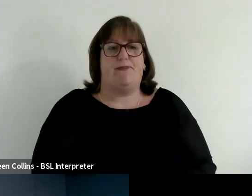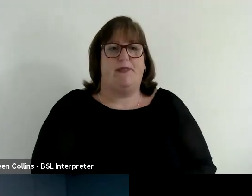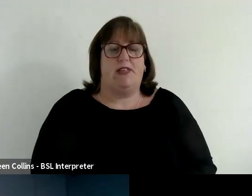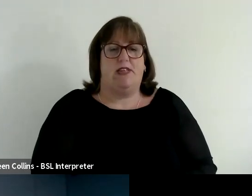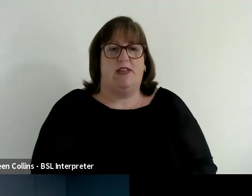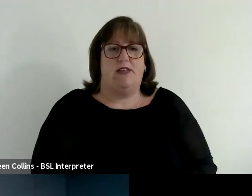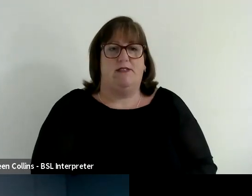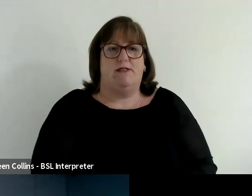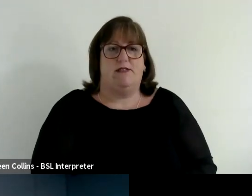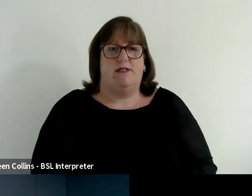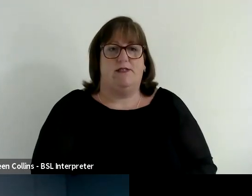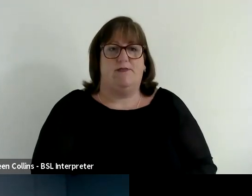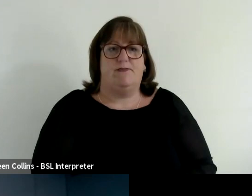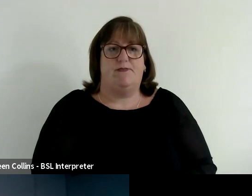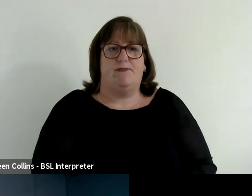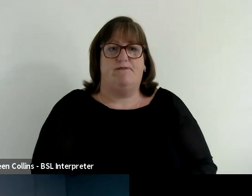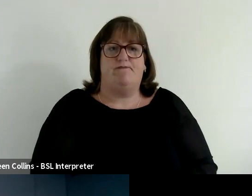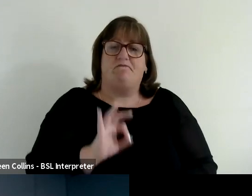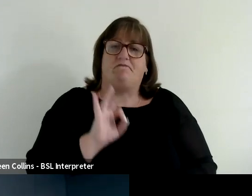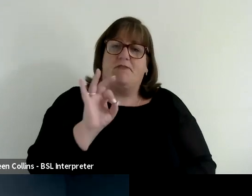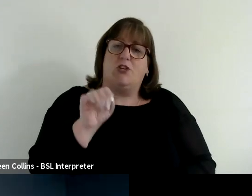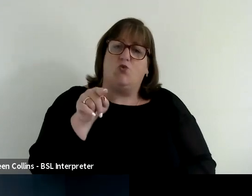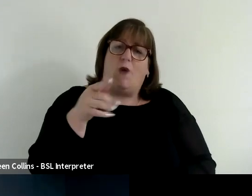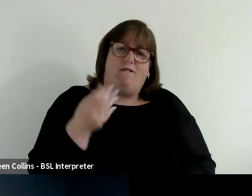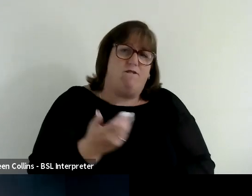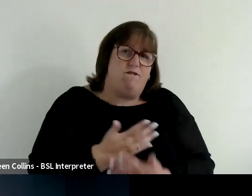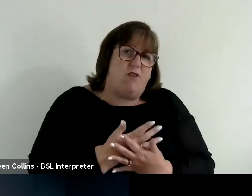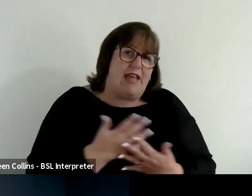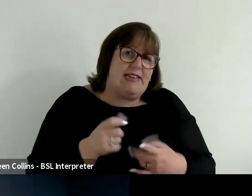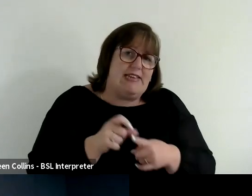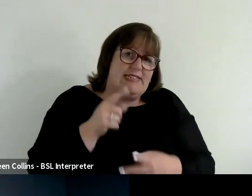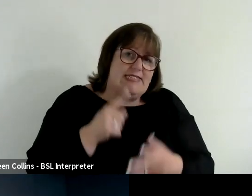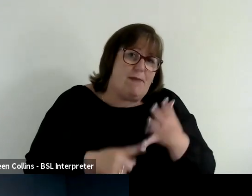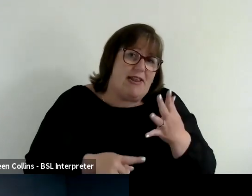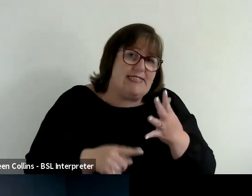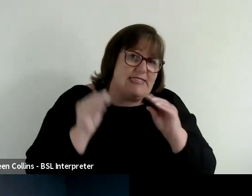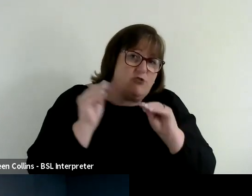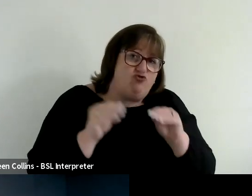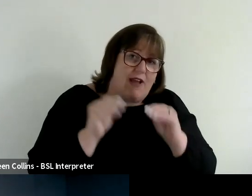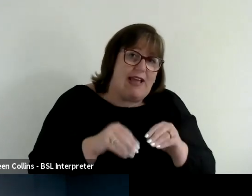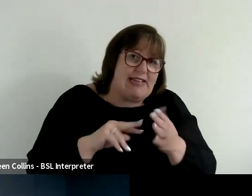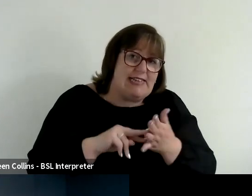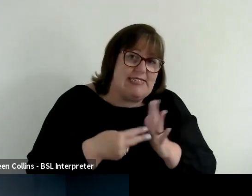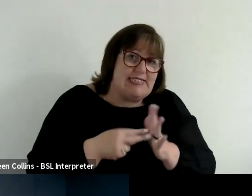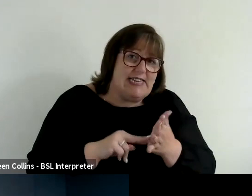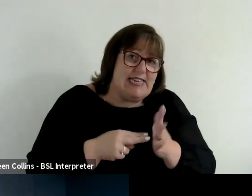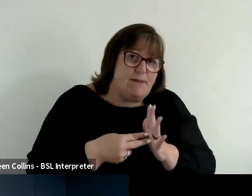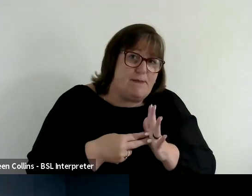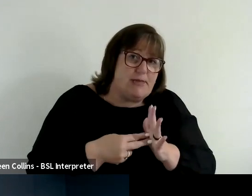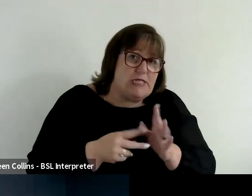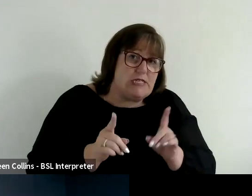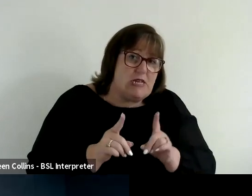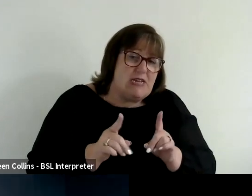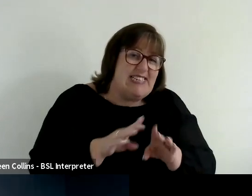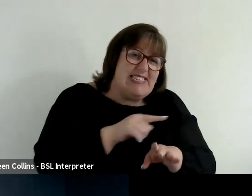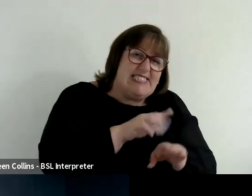do you have any disability training schemes like the BBC Extend programme, etc.? So the one